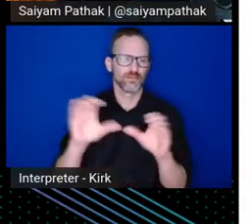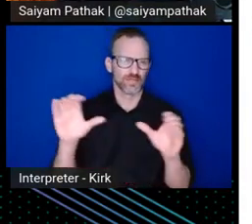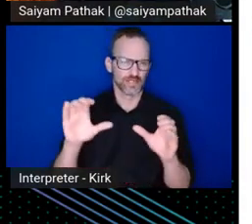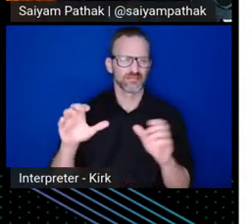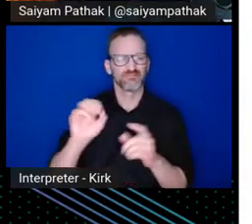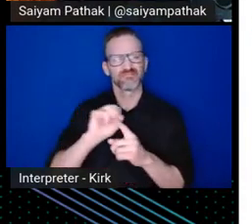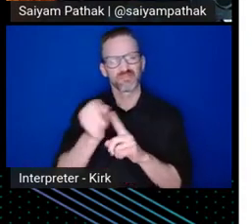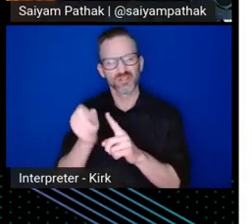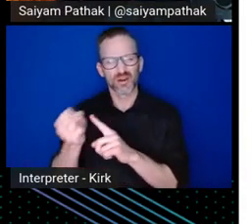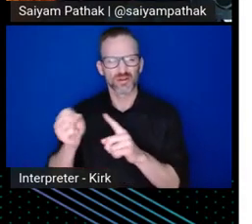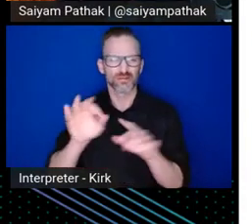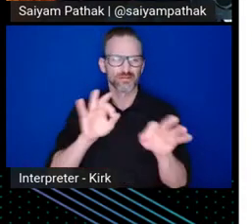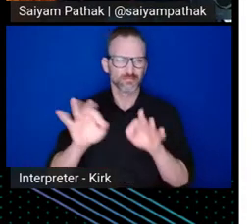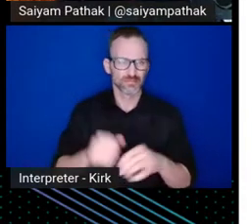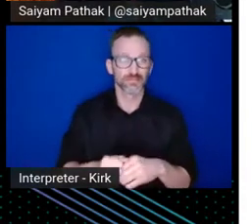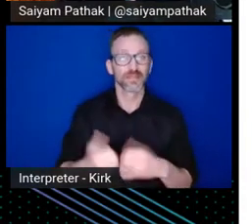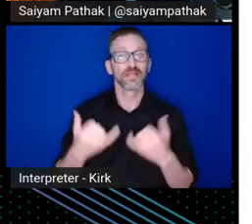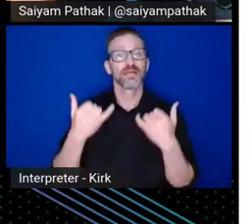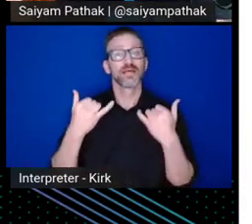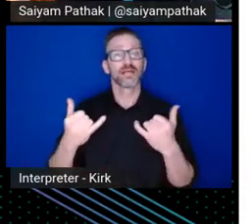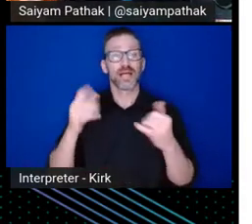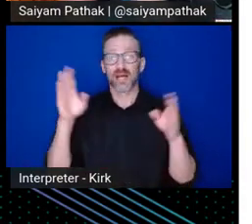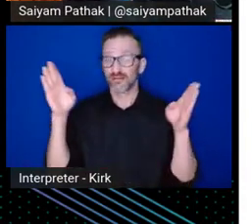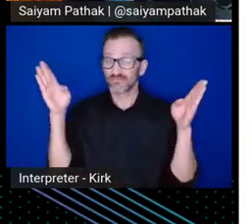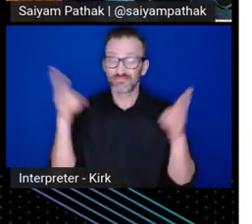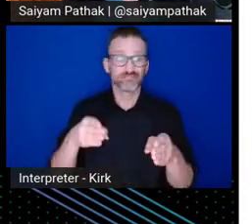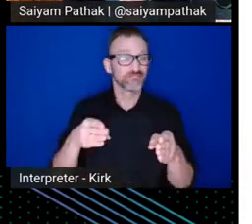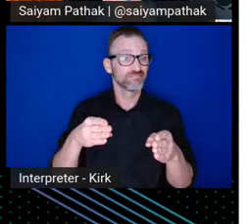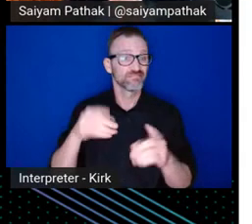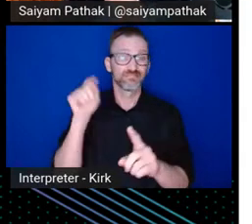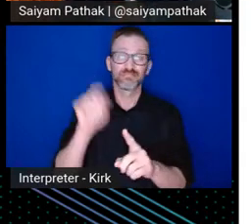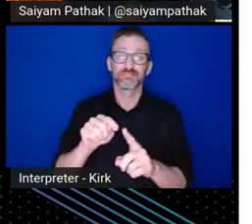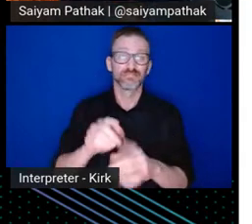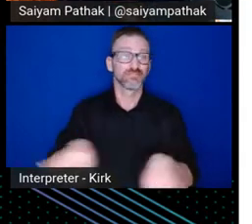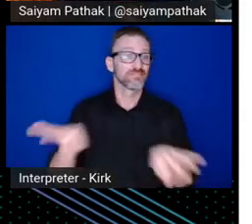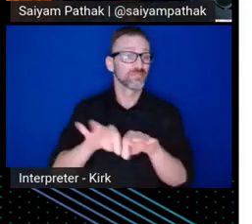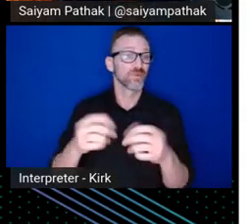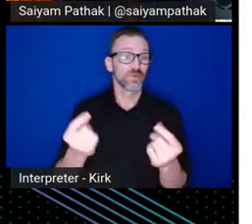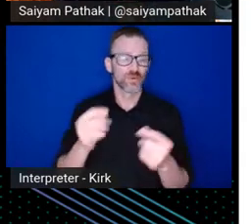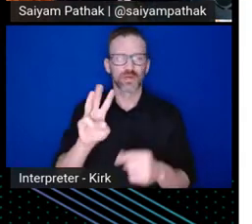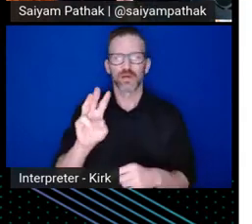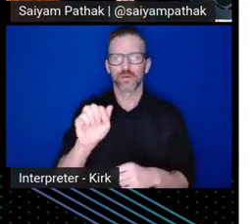let's move to the topic of the day, Waypoint. So